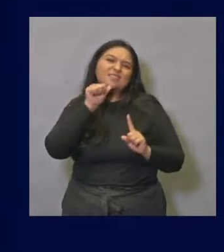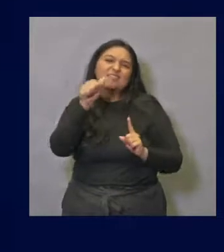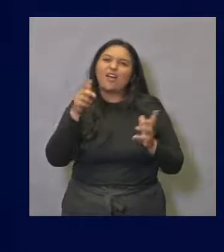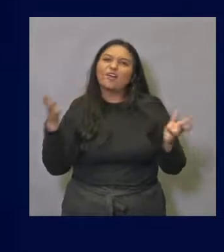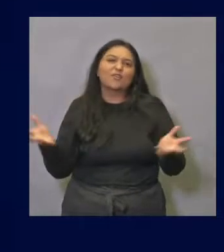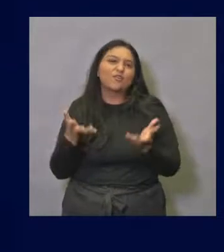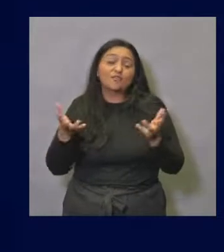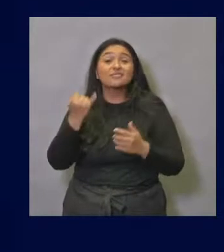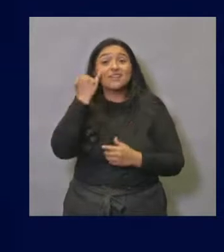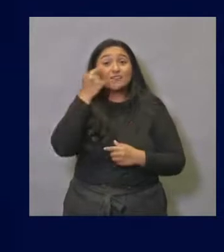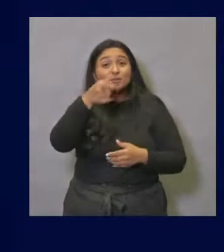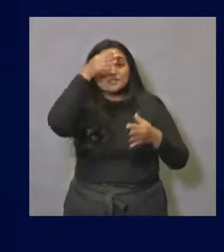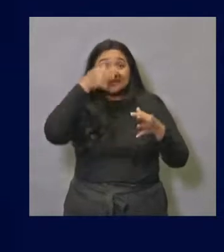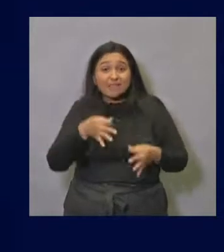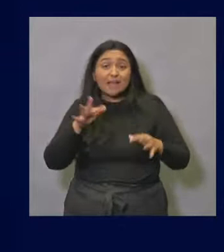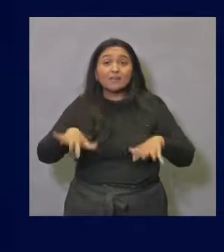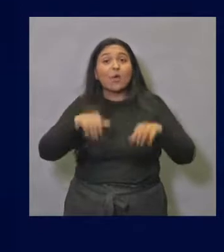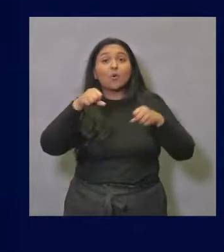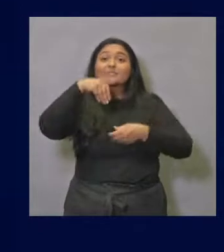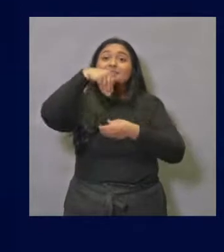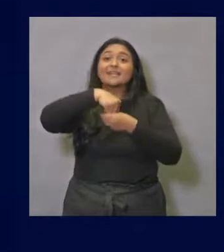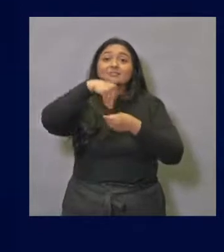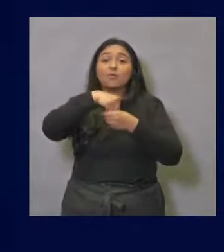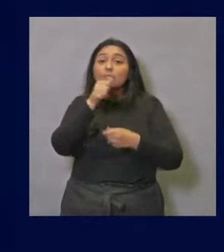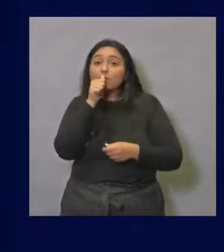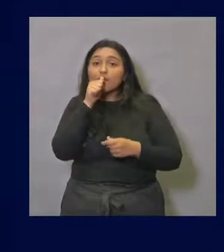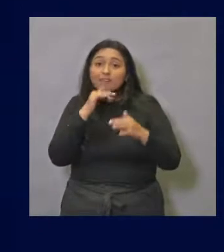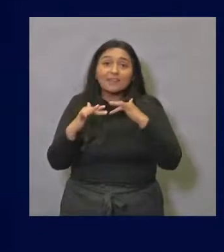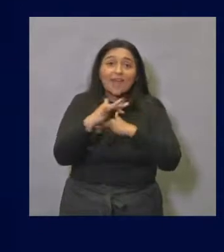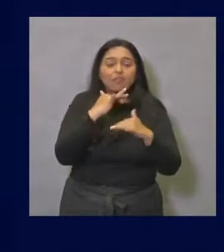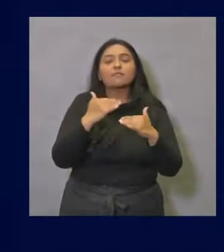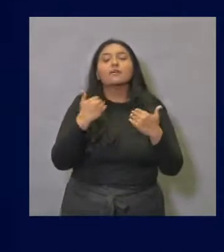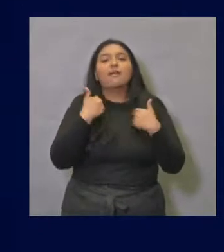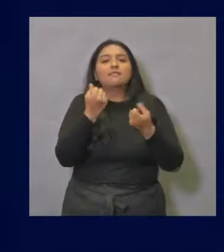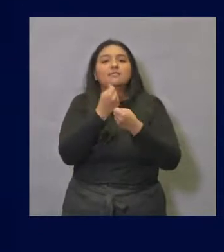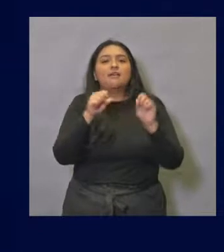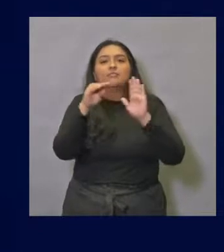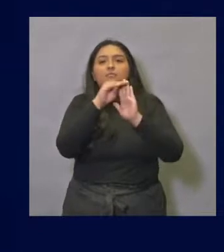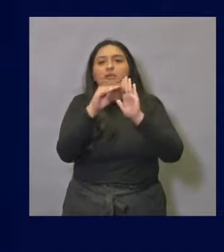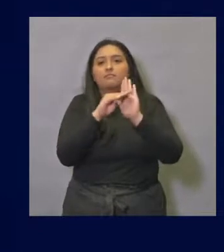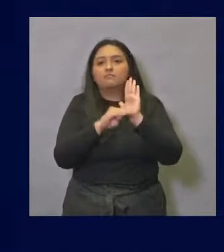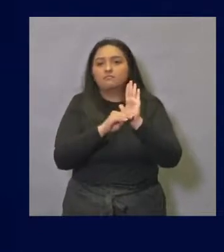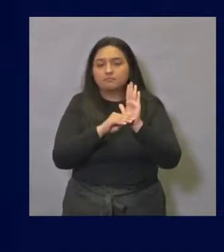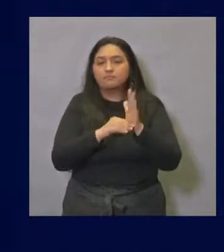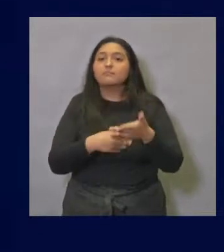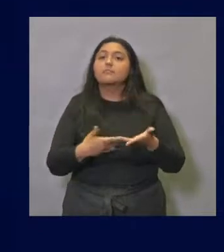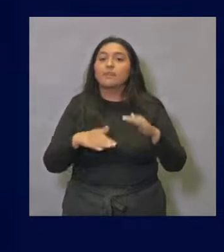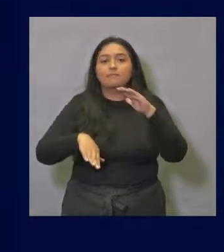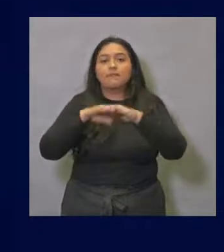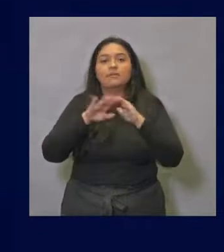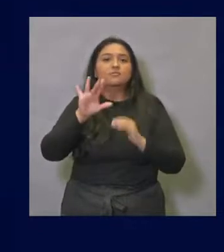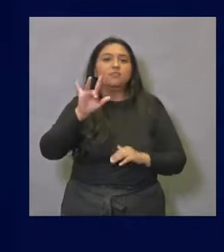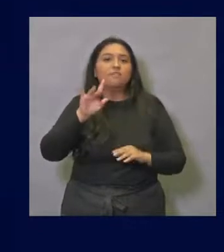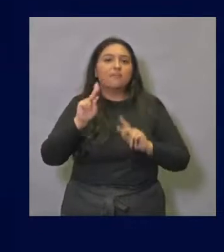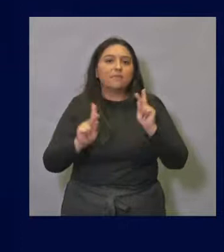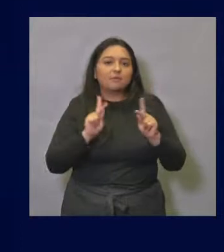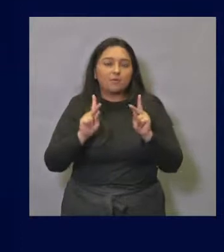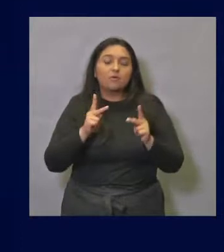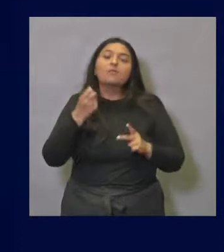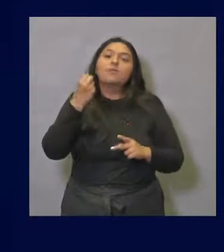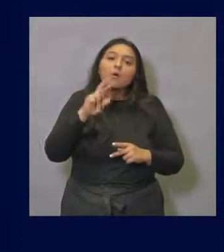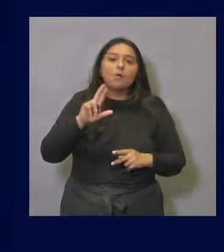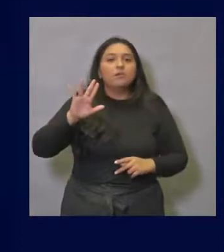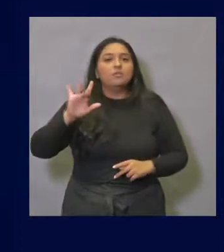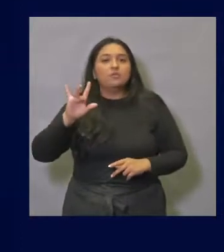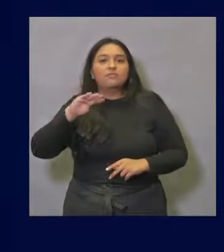gathering, the following are the required safety modifications. There's a maximum of 25 people or a 25%